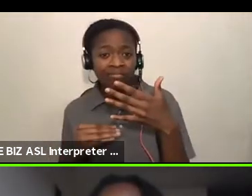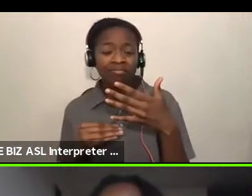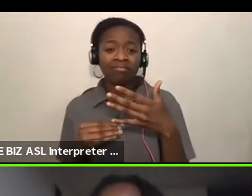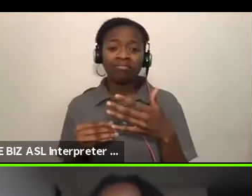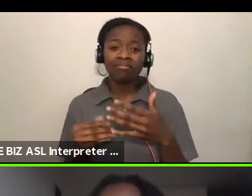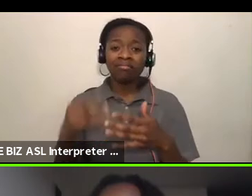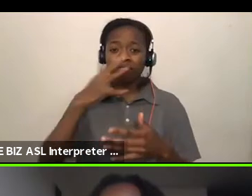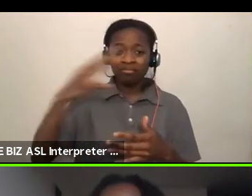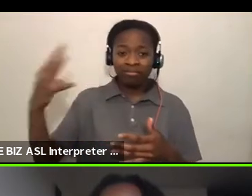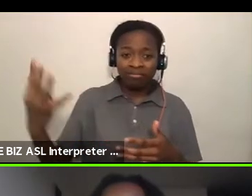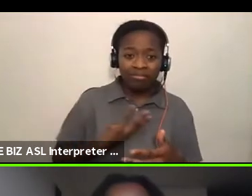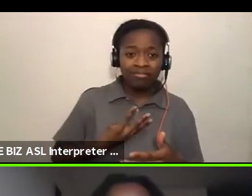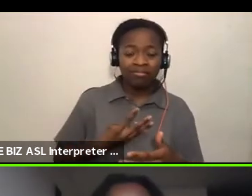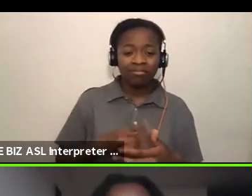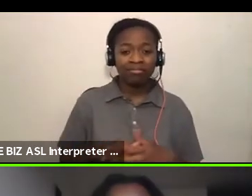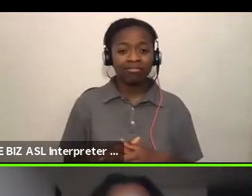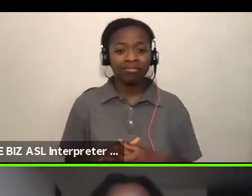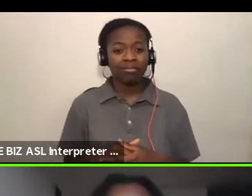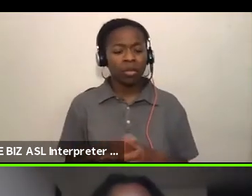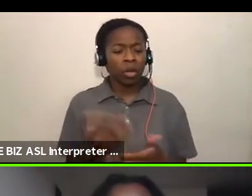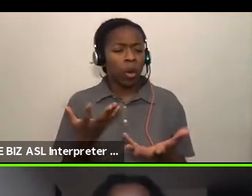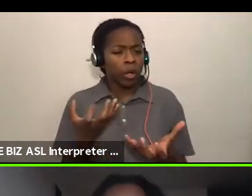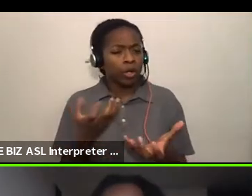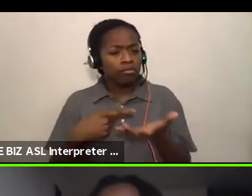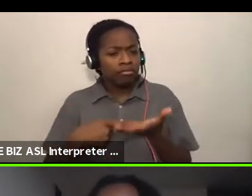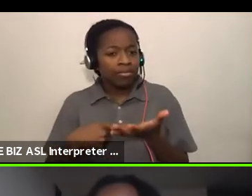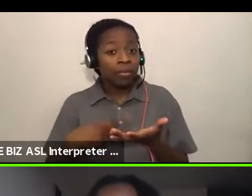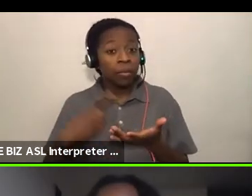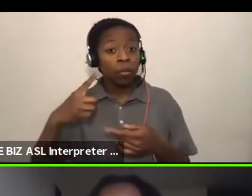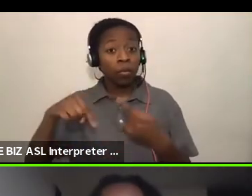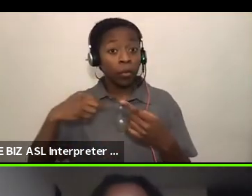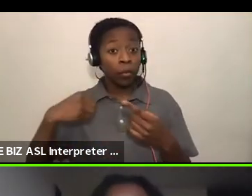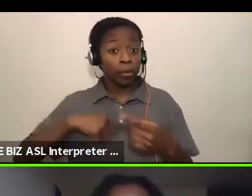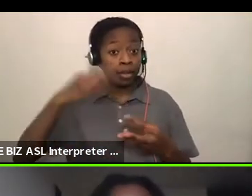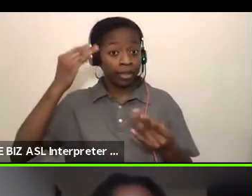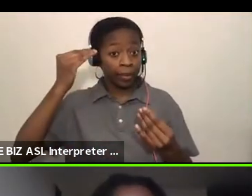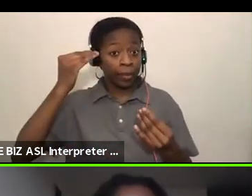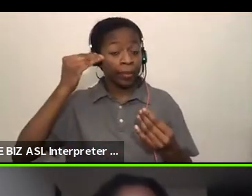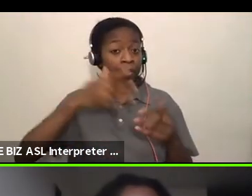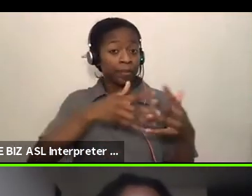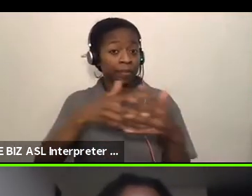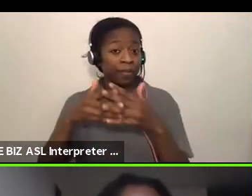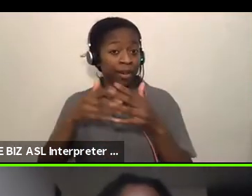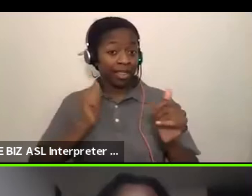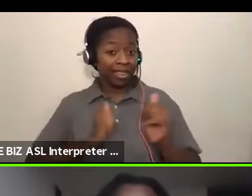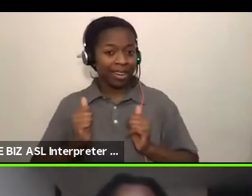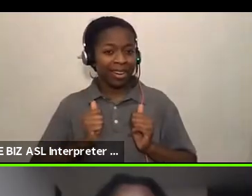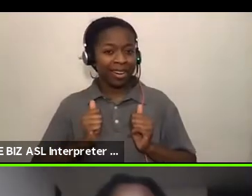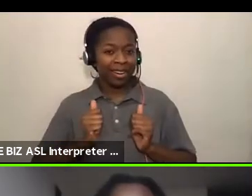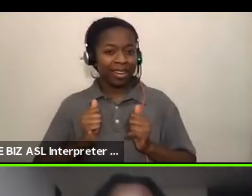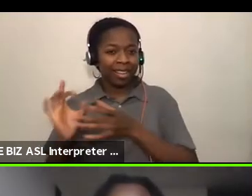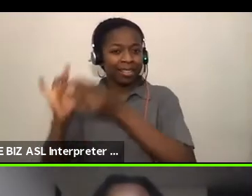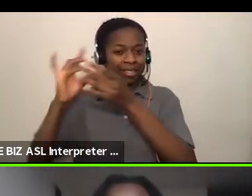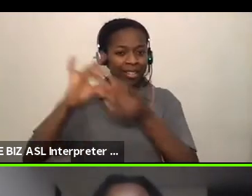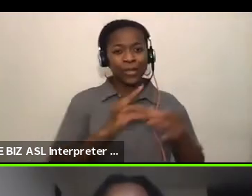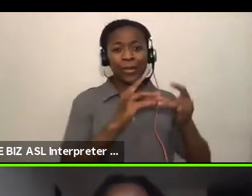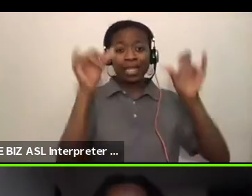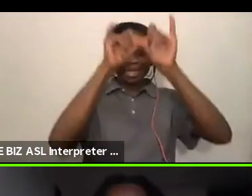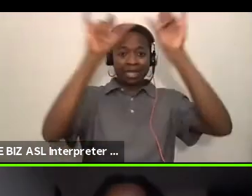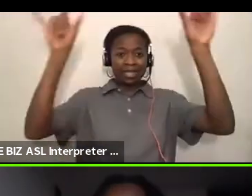say that when we're thinking about American theater, we're also thinking about the hierarchical systems that still are in play, that still